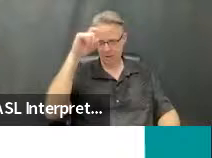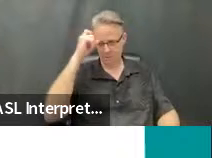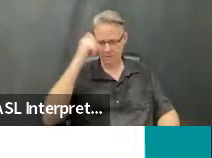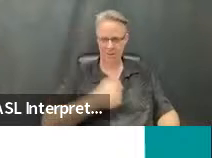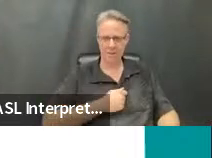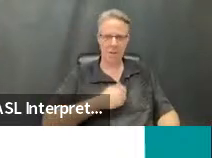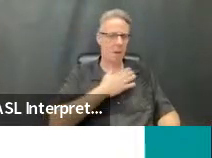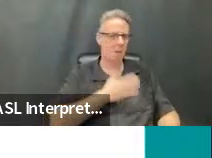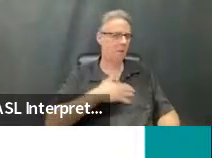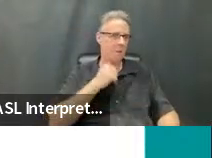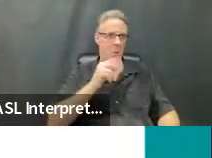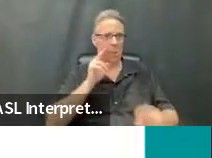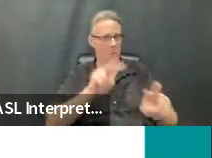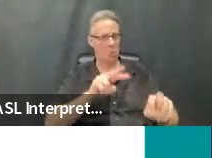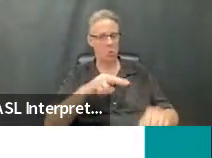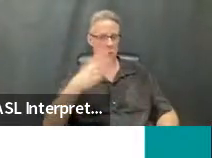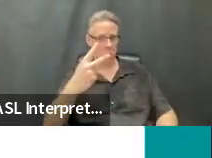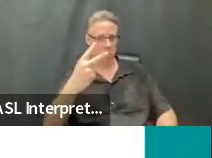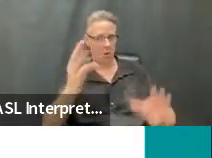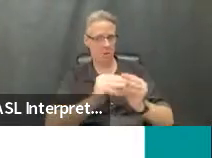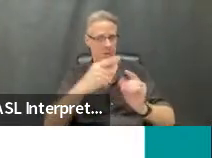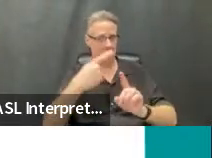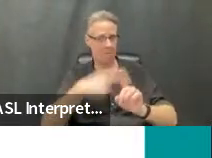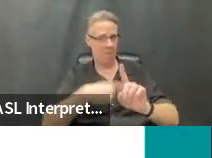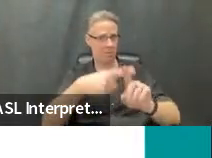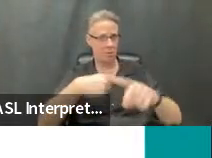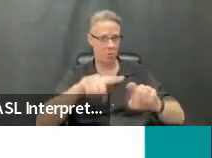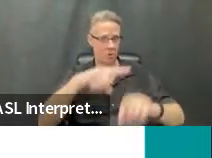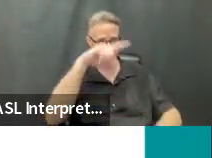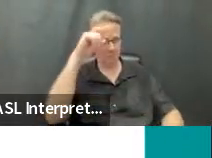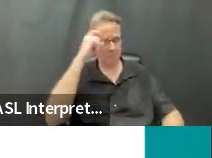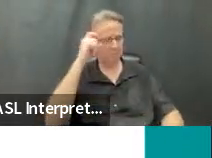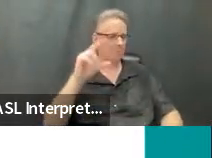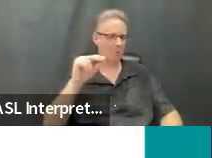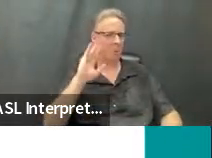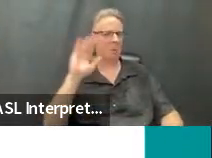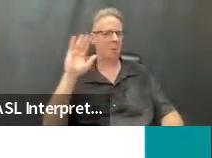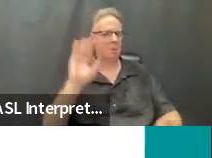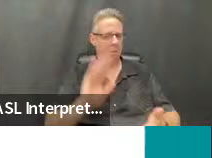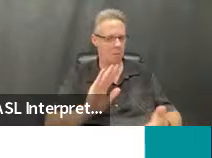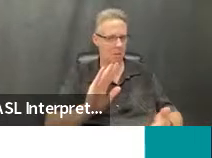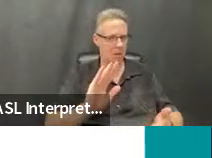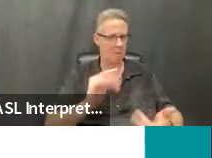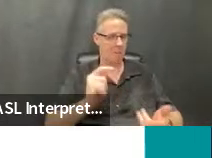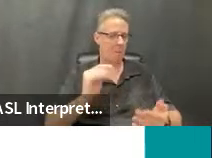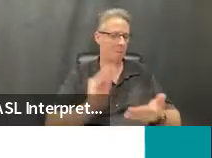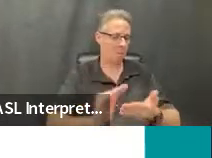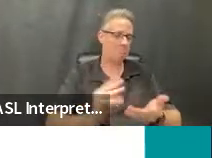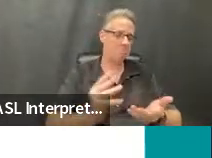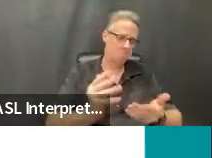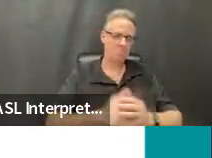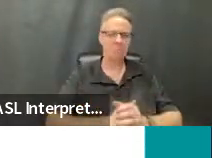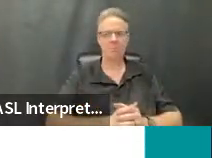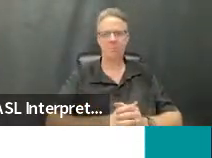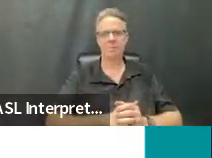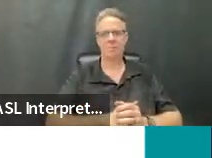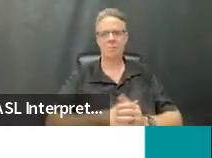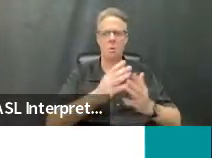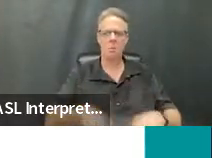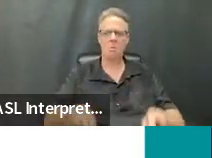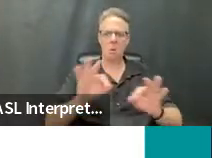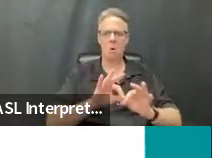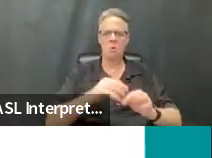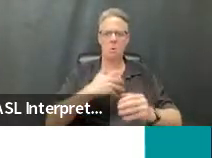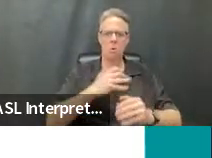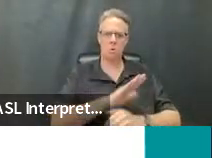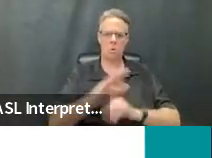not anticipate 2 meetings a month, and we might slow down even a little bit more, but it's really important that we're getting your